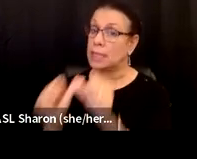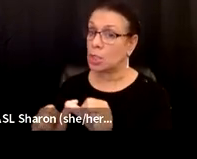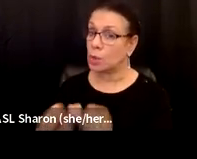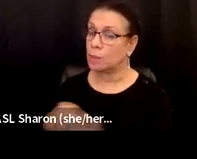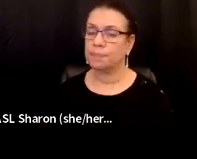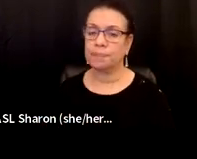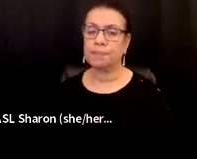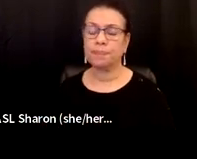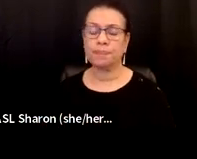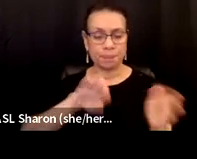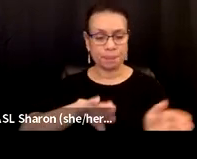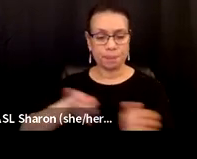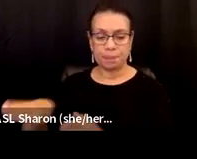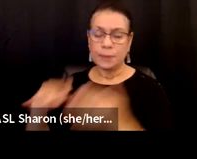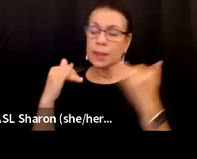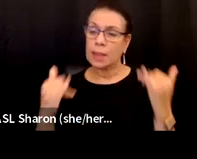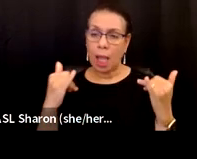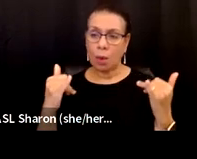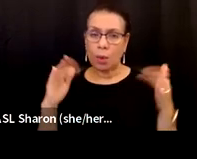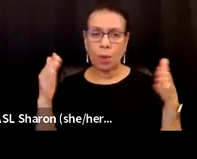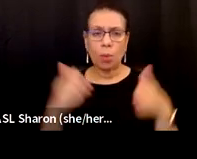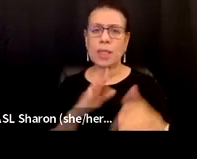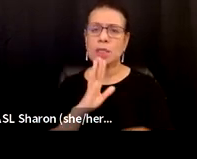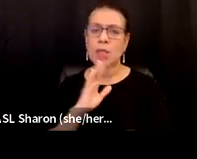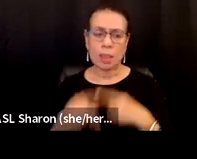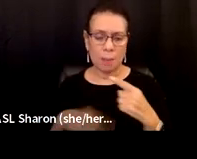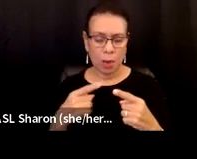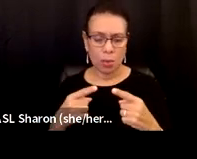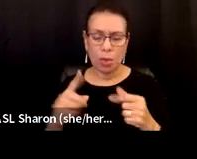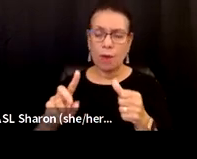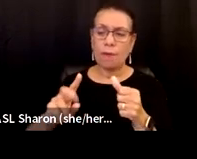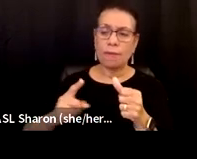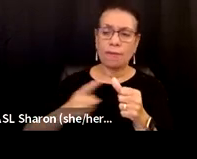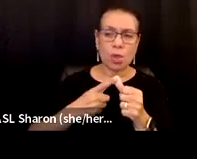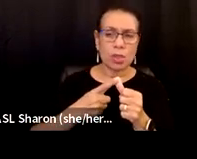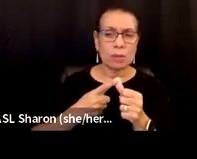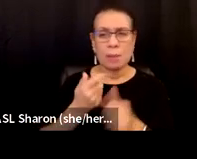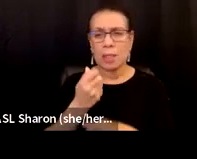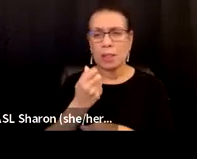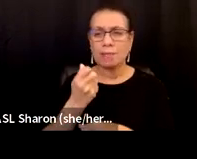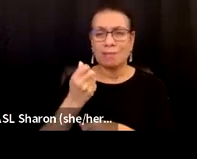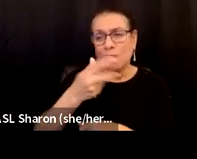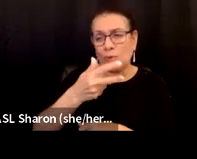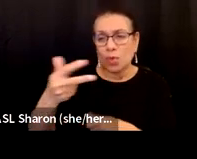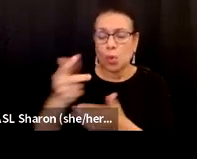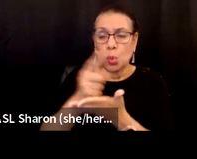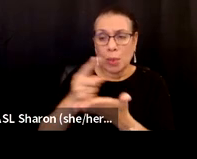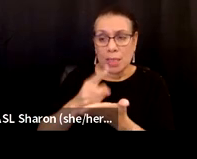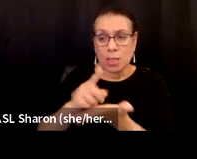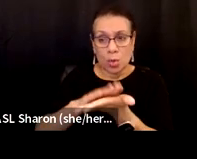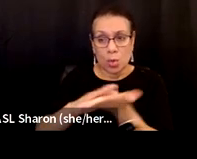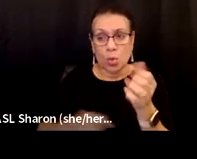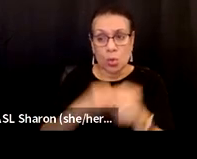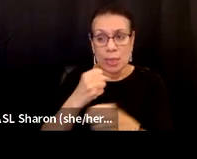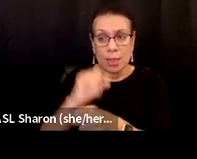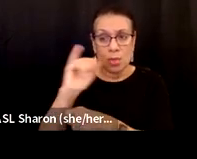i want to turn to now giving some um updates on our first few weeks of the year which presented a great challenge